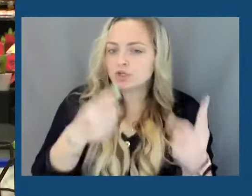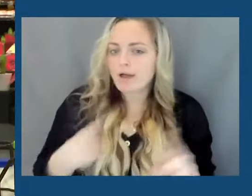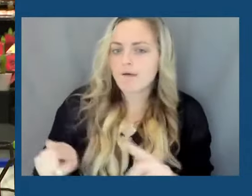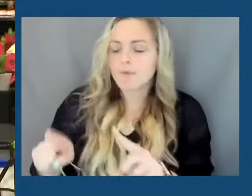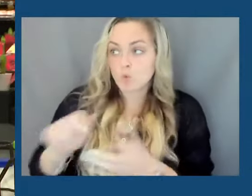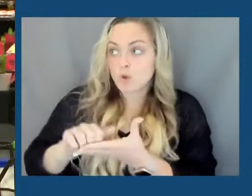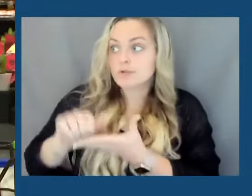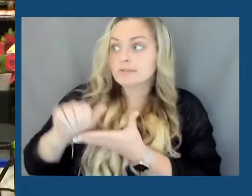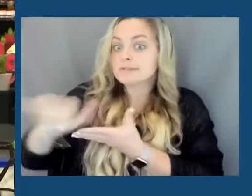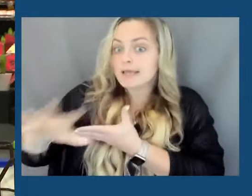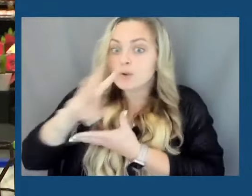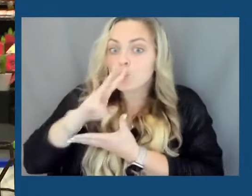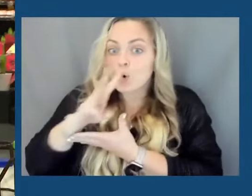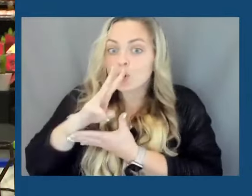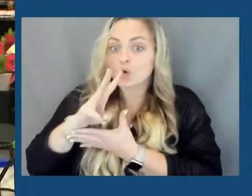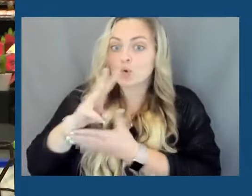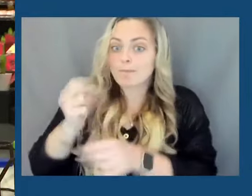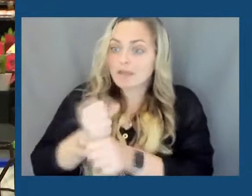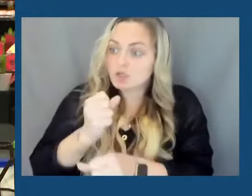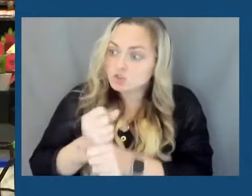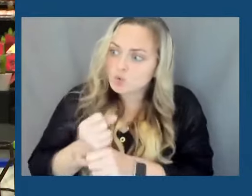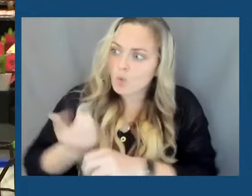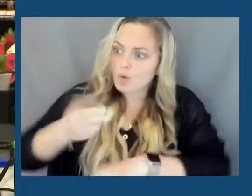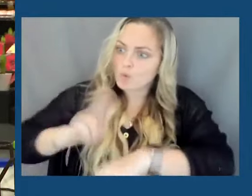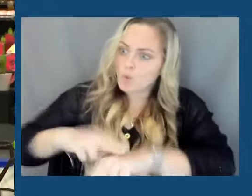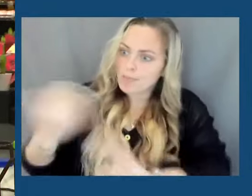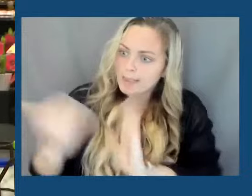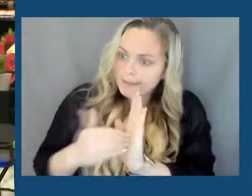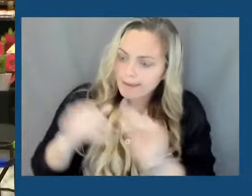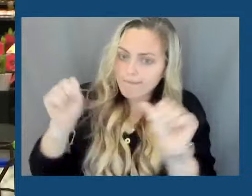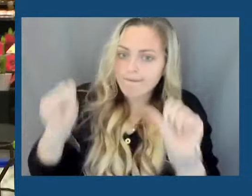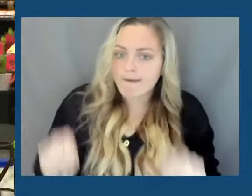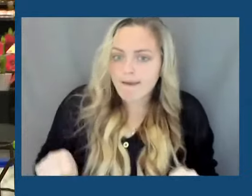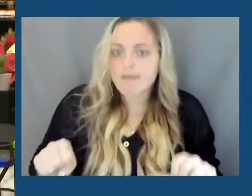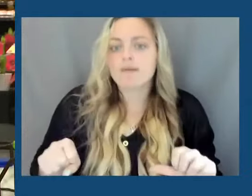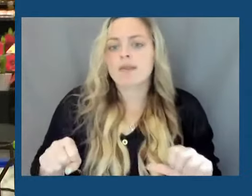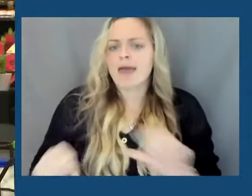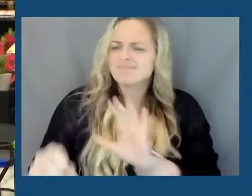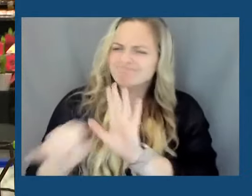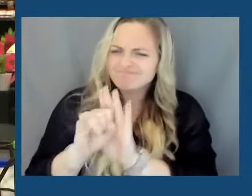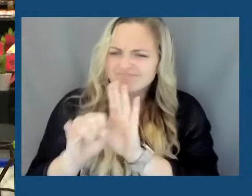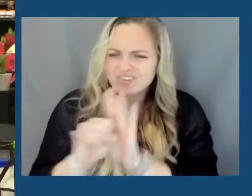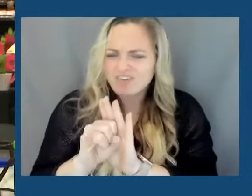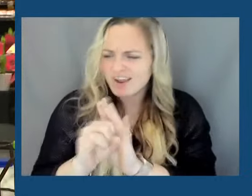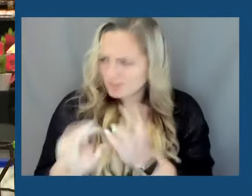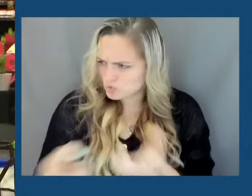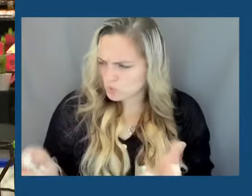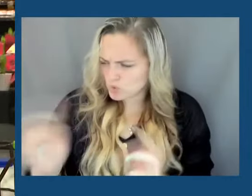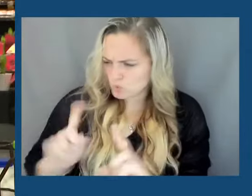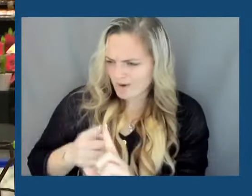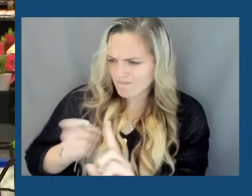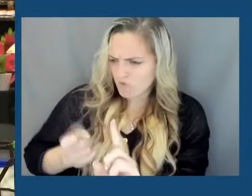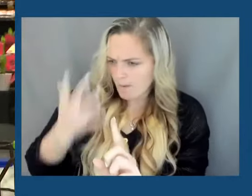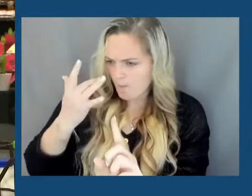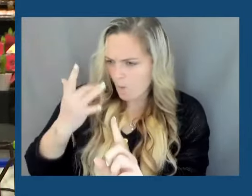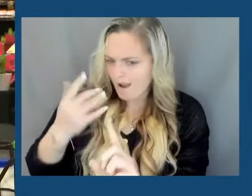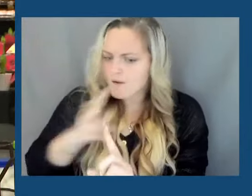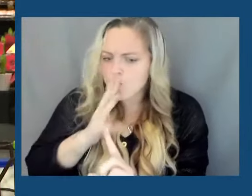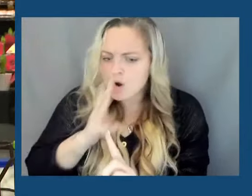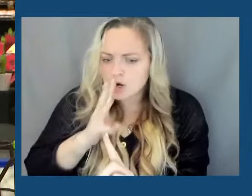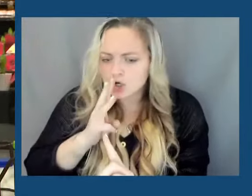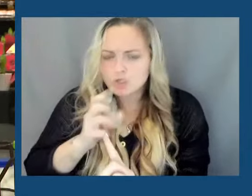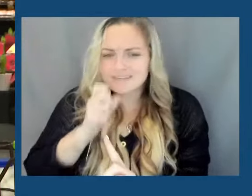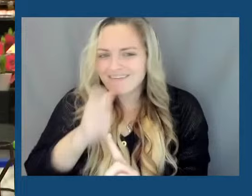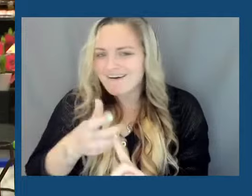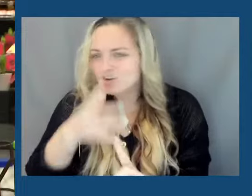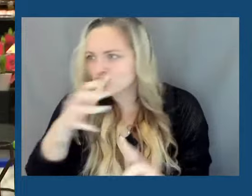We are working to restore normalcy to this community and to identify the source of why the water is not drinkable, why